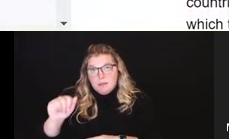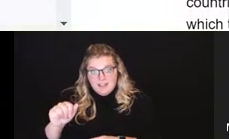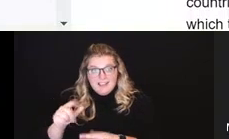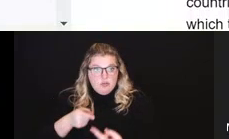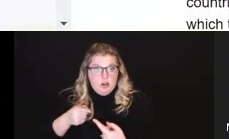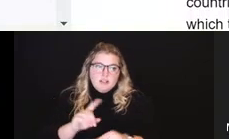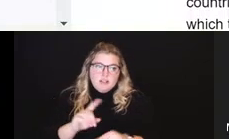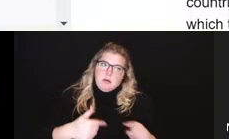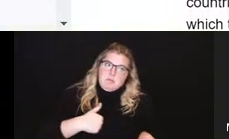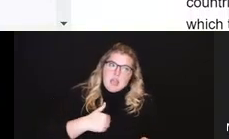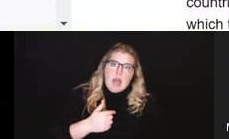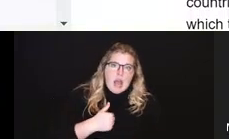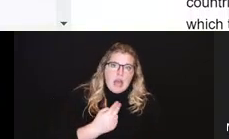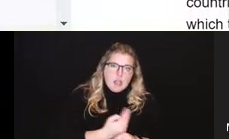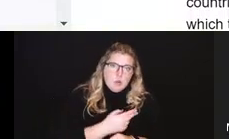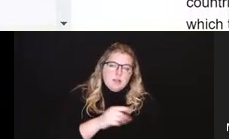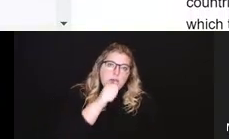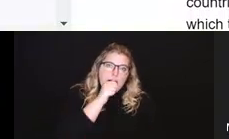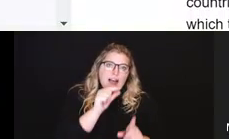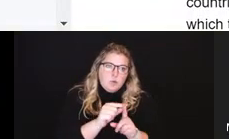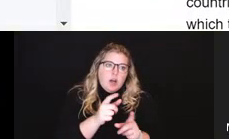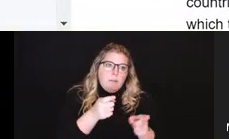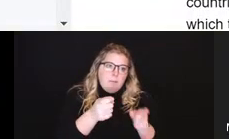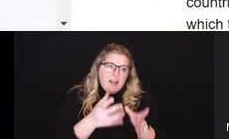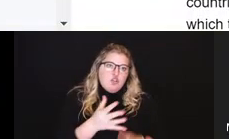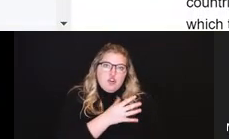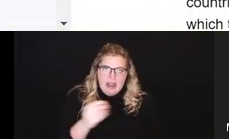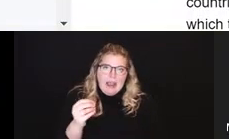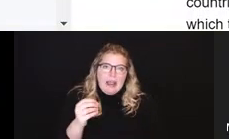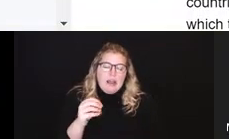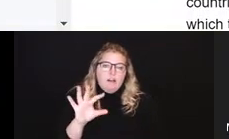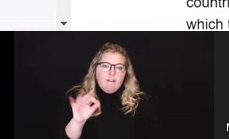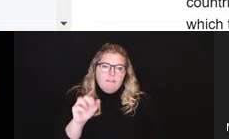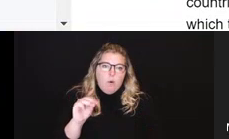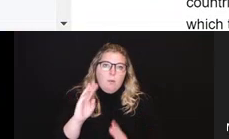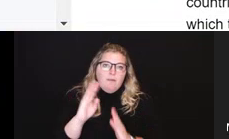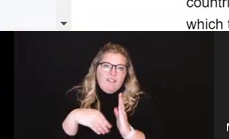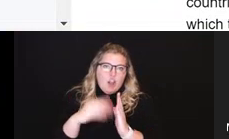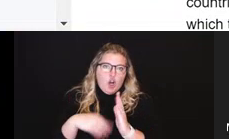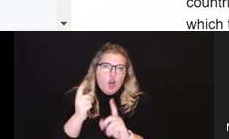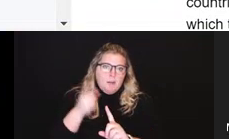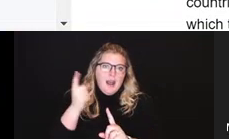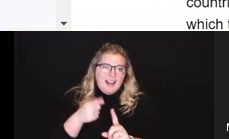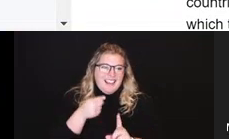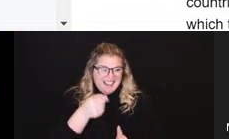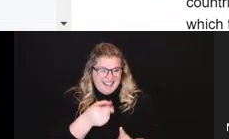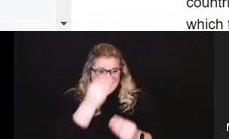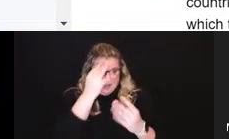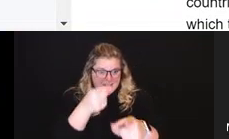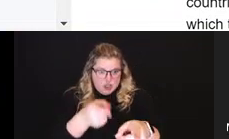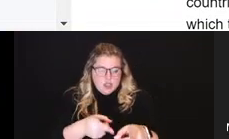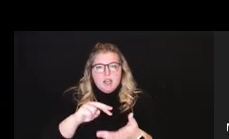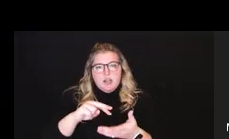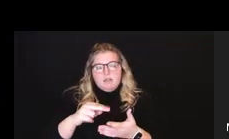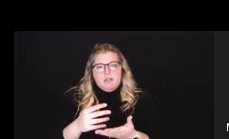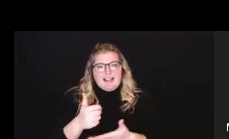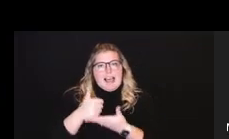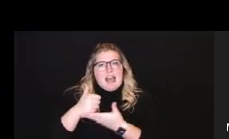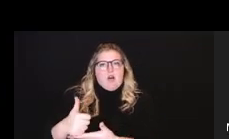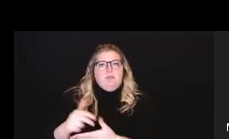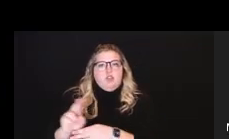but I sure use password managers and form fillers a lot. And this kind of information makes those smarter. So that's the idea with this. It